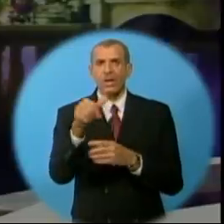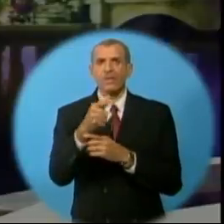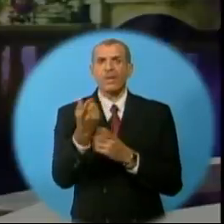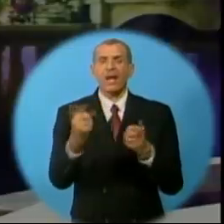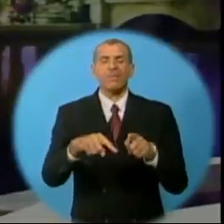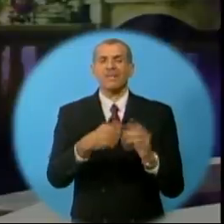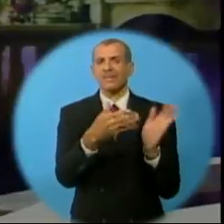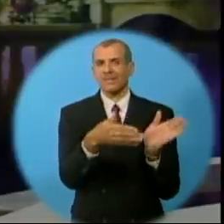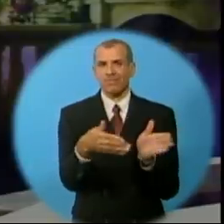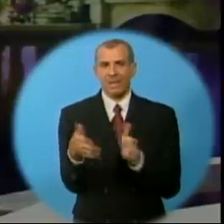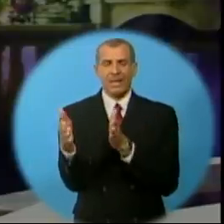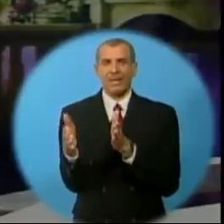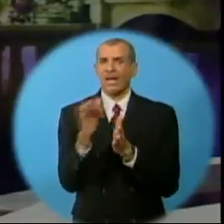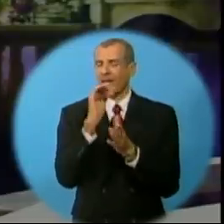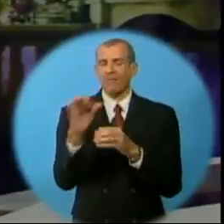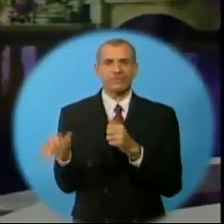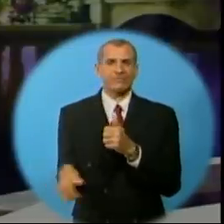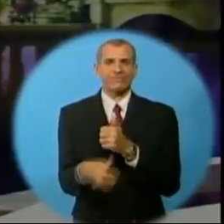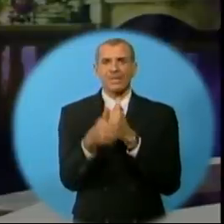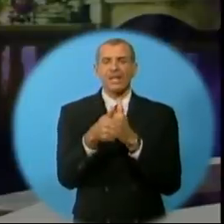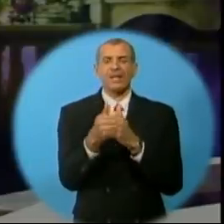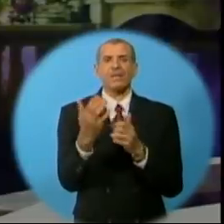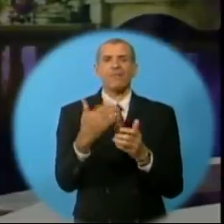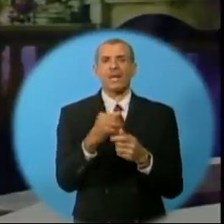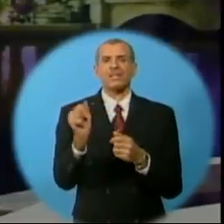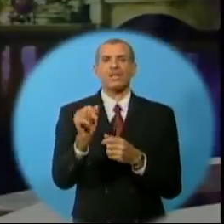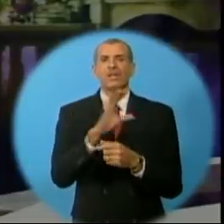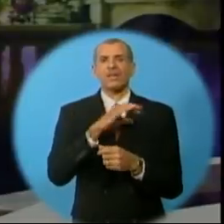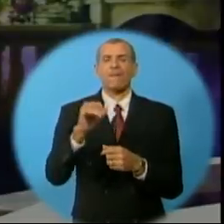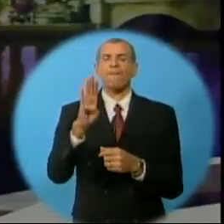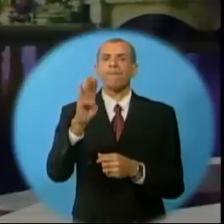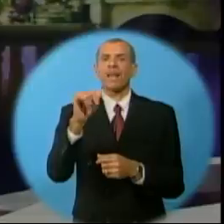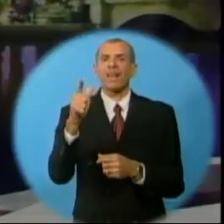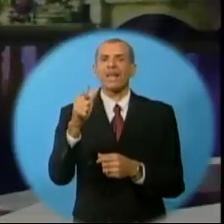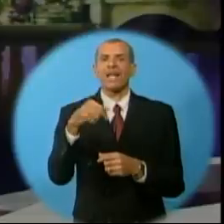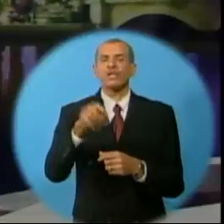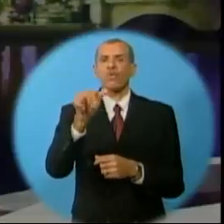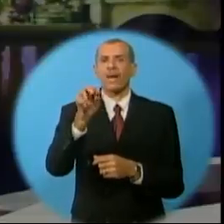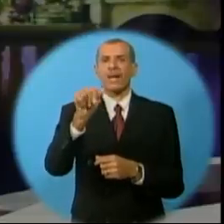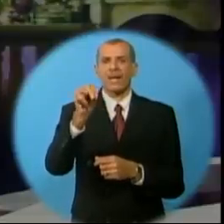as planned and are not affected by the passing of the Cricket Administration Bill in Guyana.